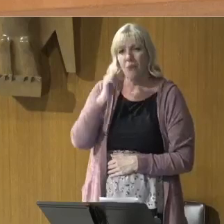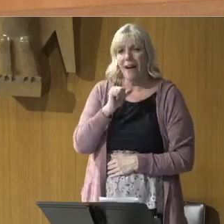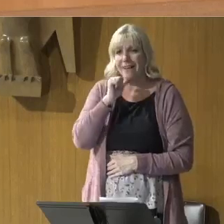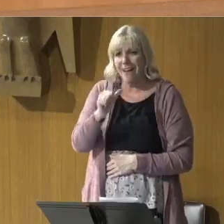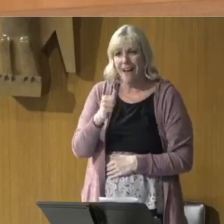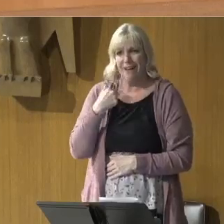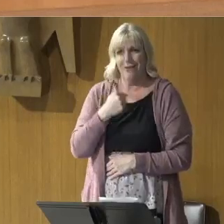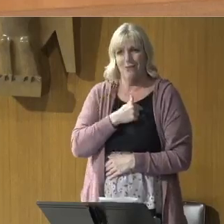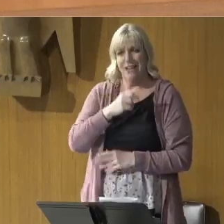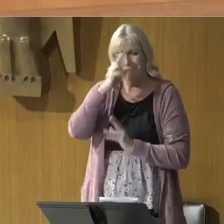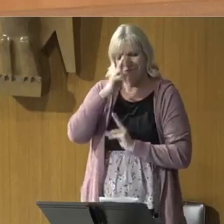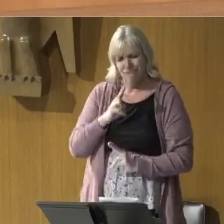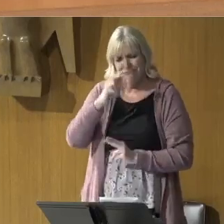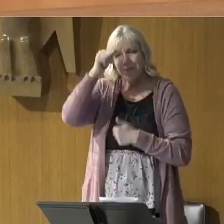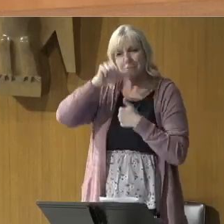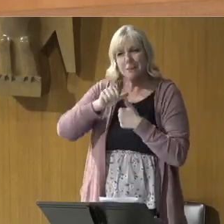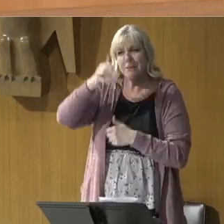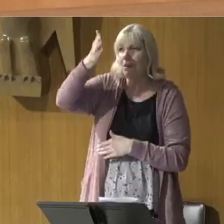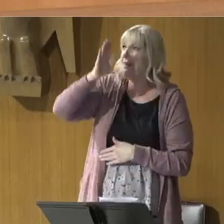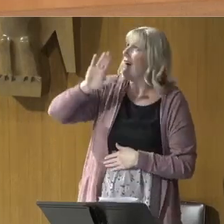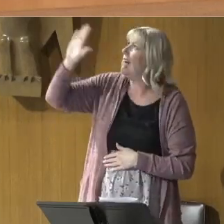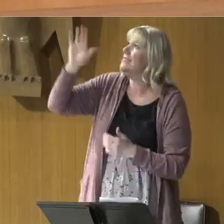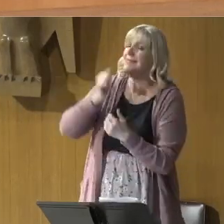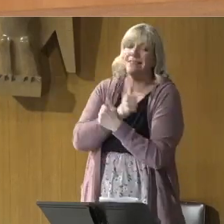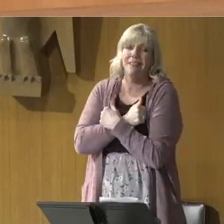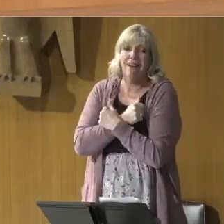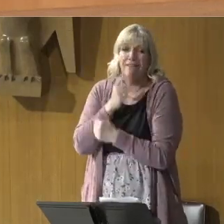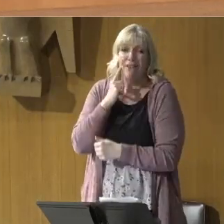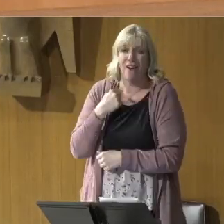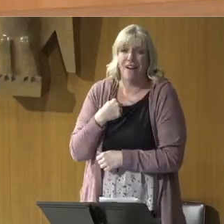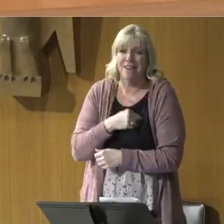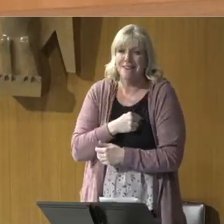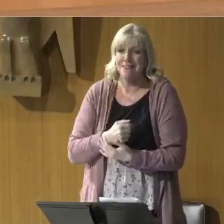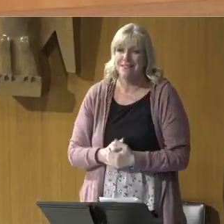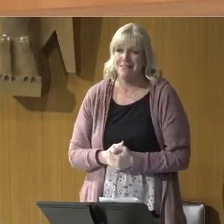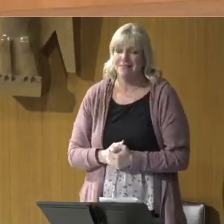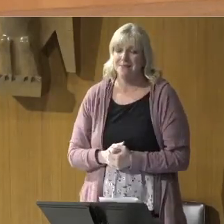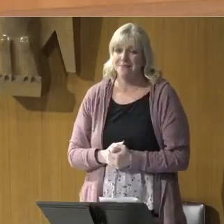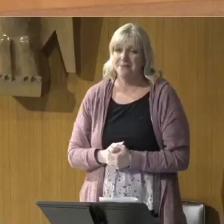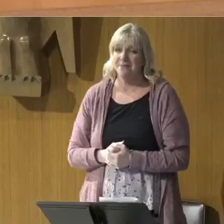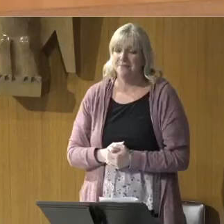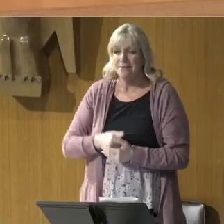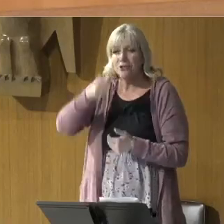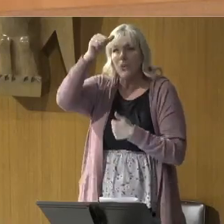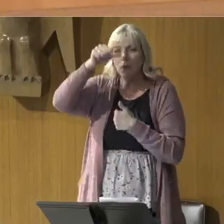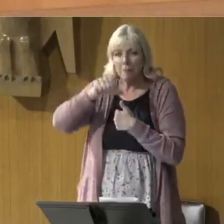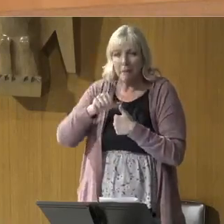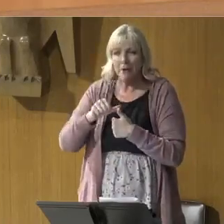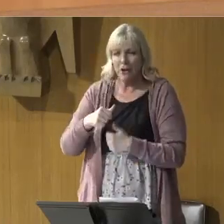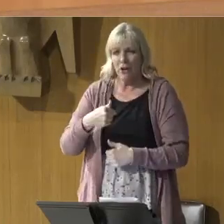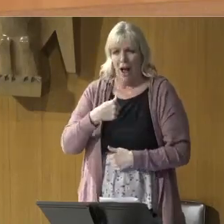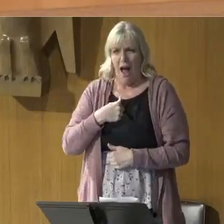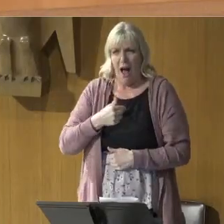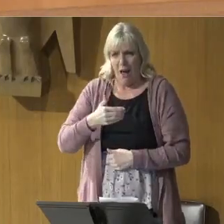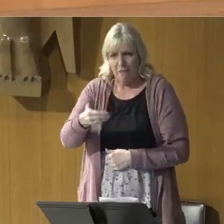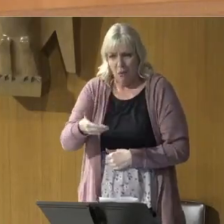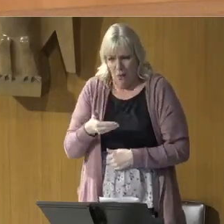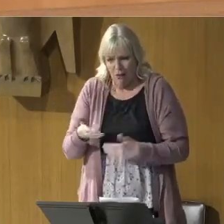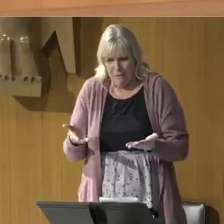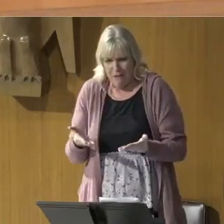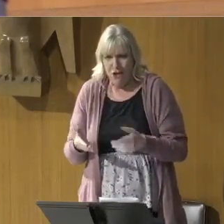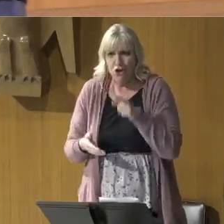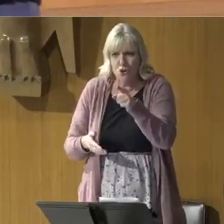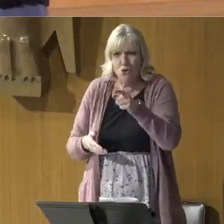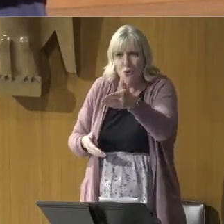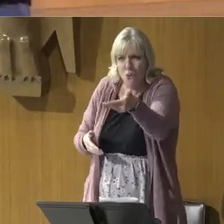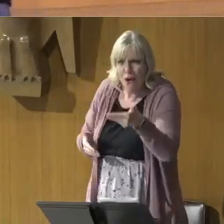remembering God's love for us? So tonight we will remember that we are welcome here. I am welcome here and you are